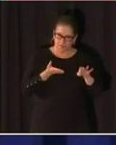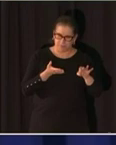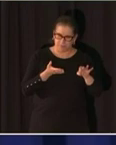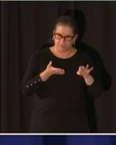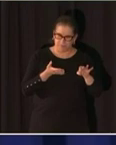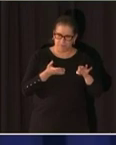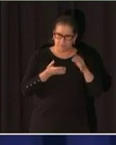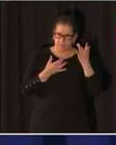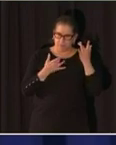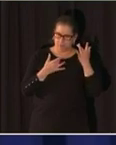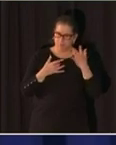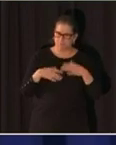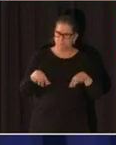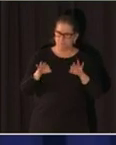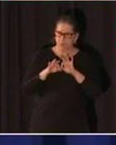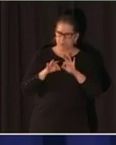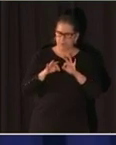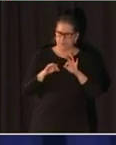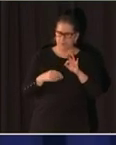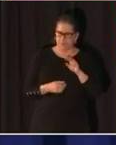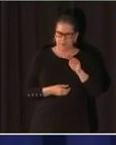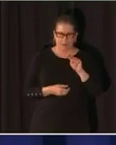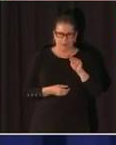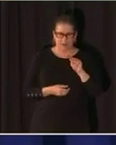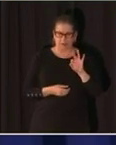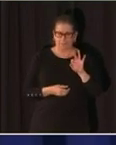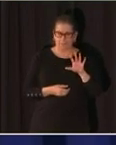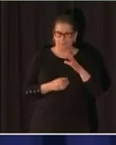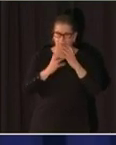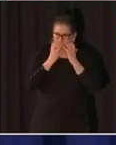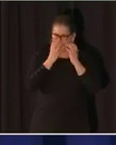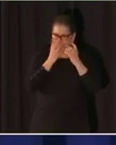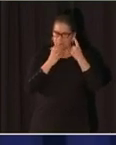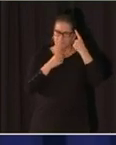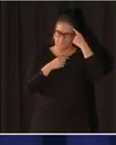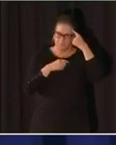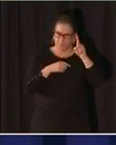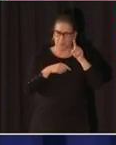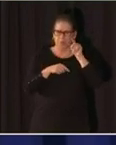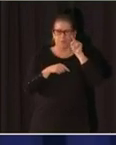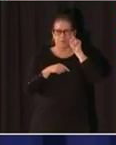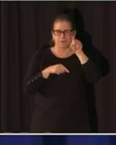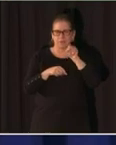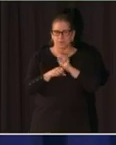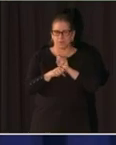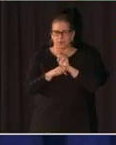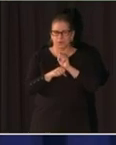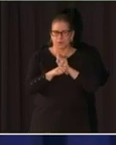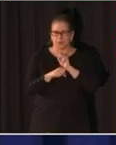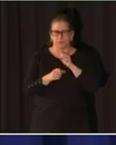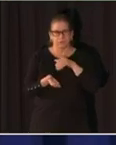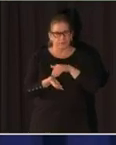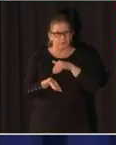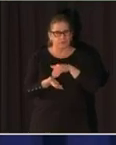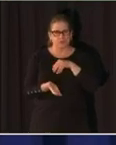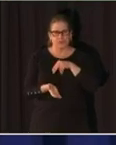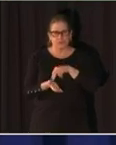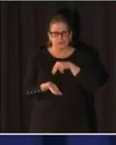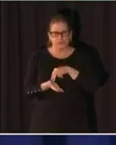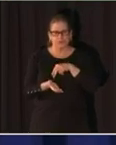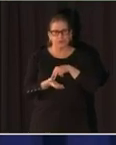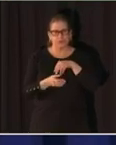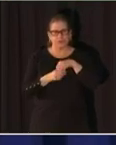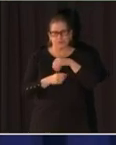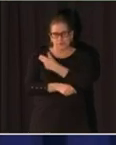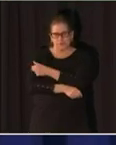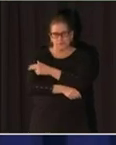medical and surgical mask for the healthcare provider community or people caring for individuals who are sick